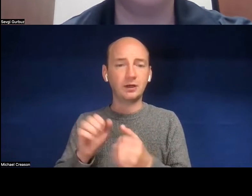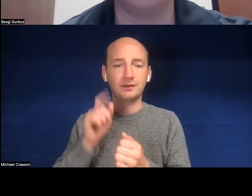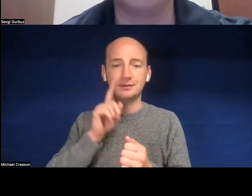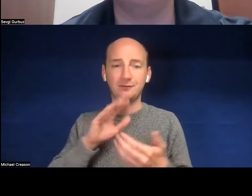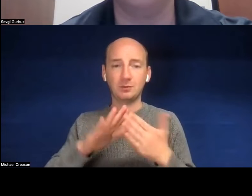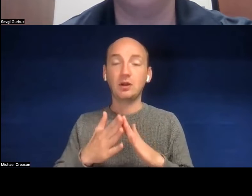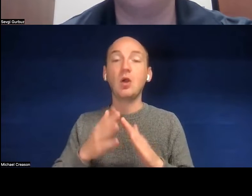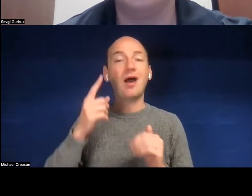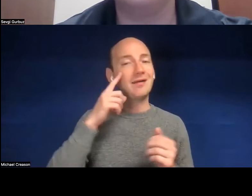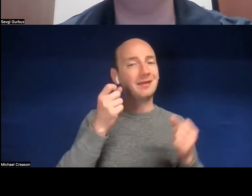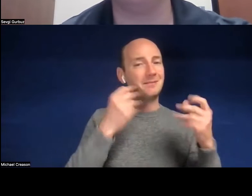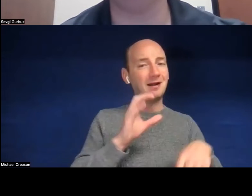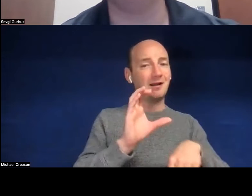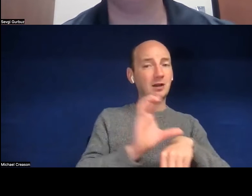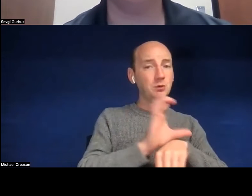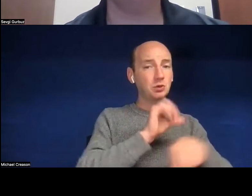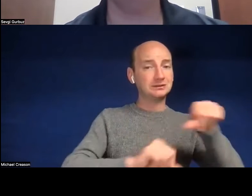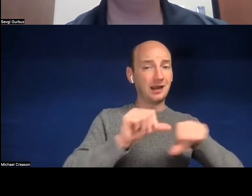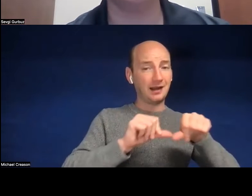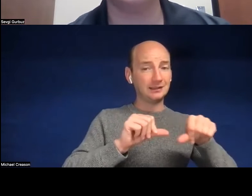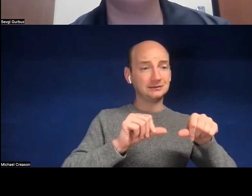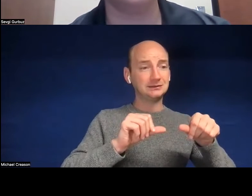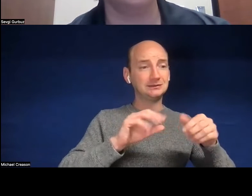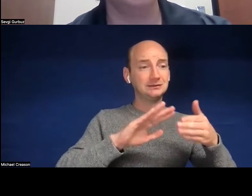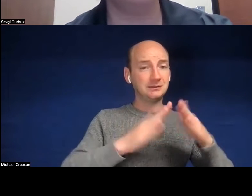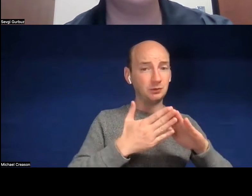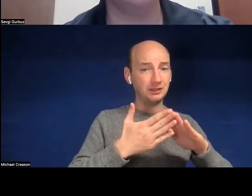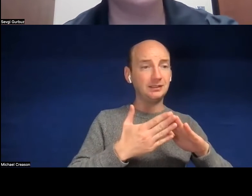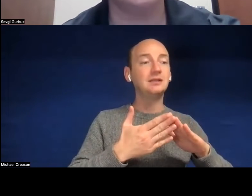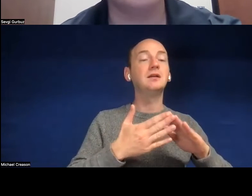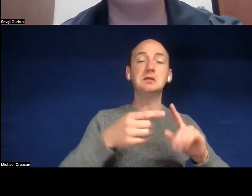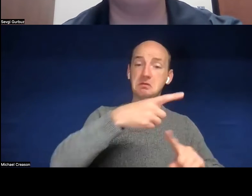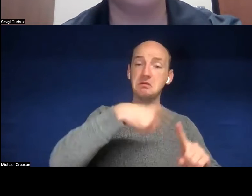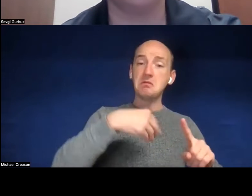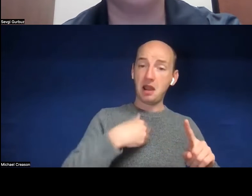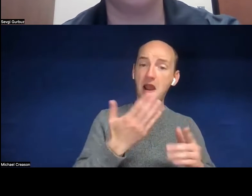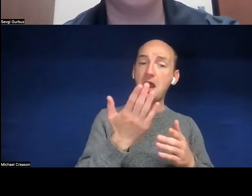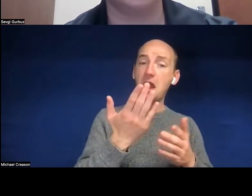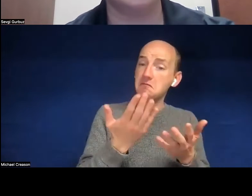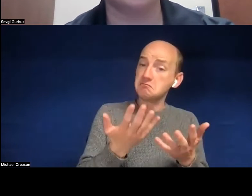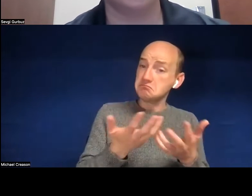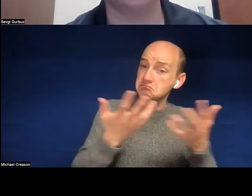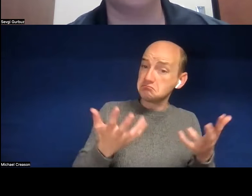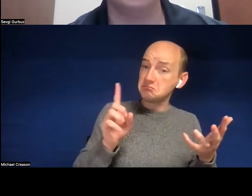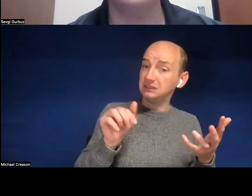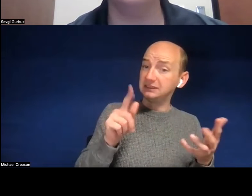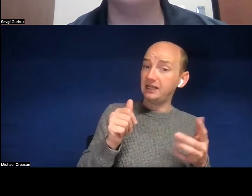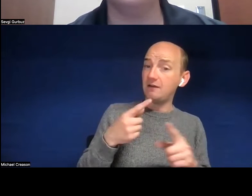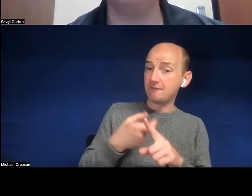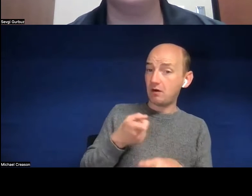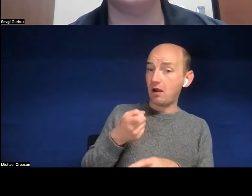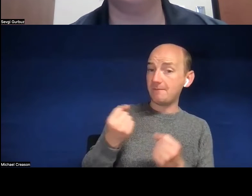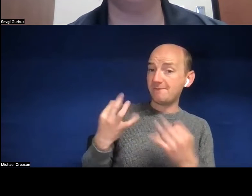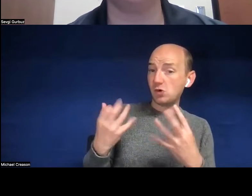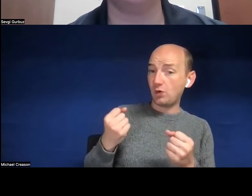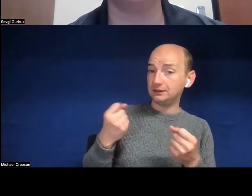science community working in video have a lot more data from fluent signers, but we noticed that researchers using the Kinect sensor did a